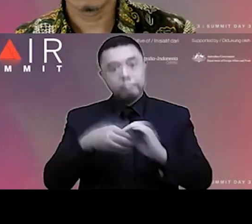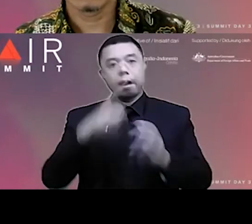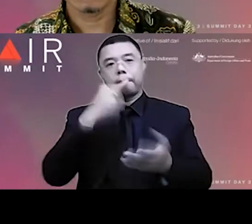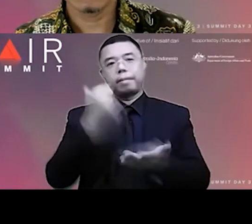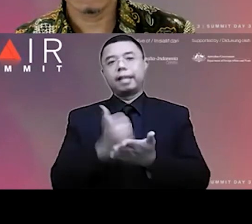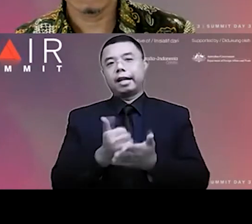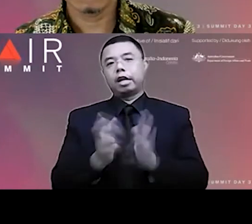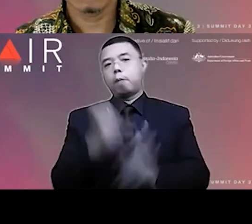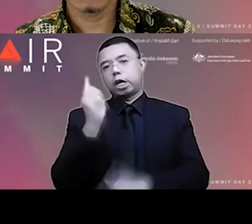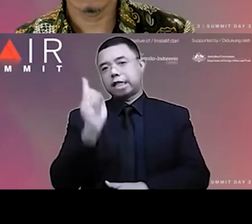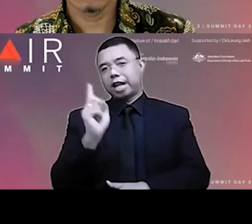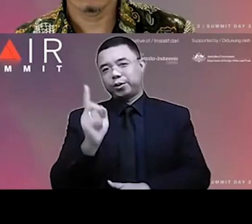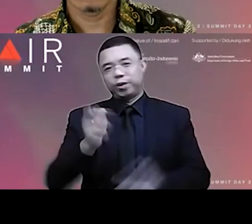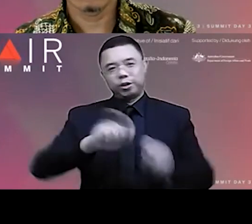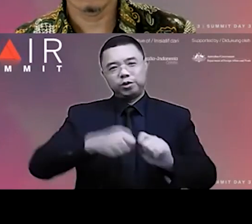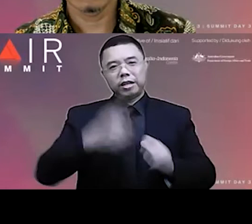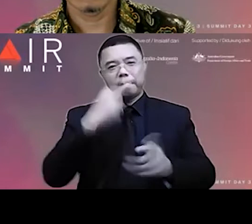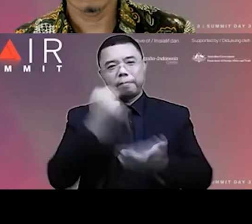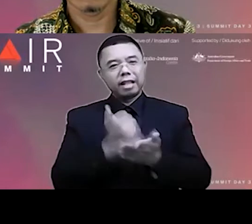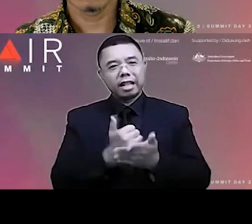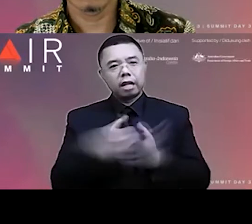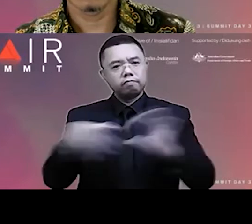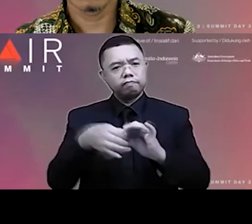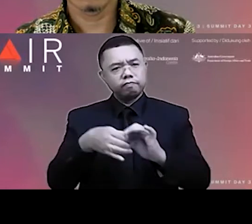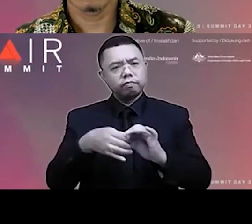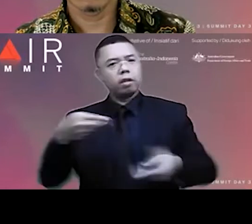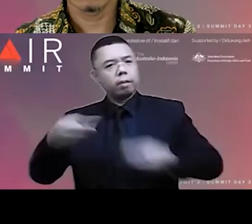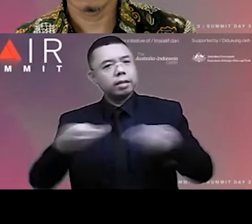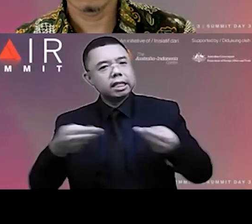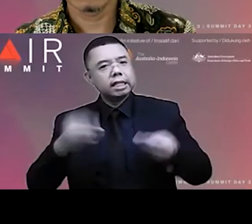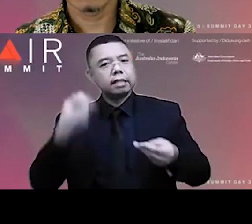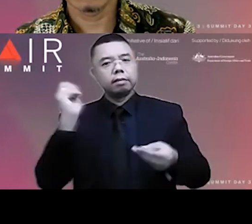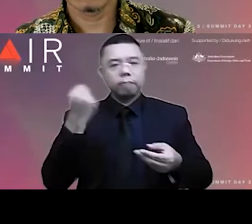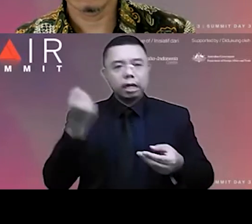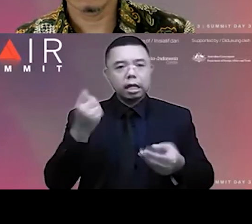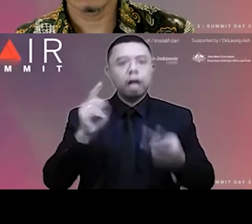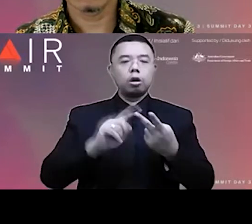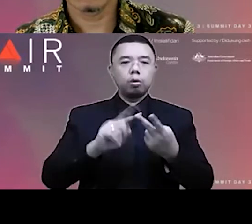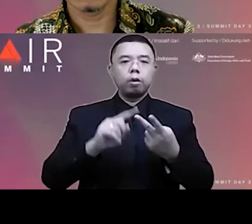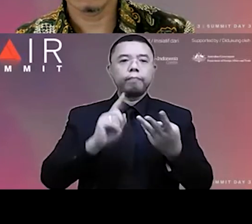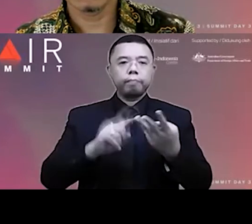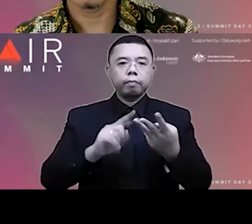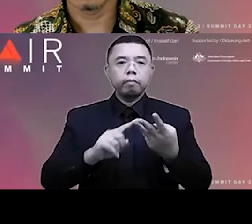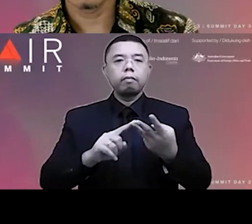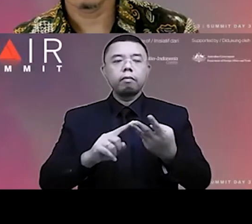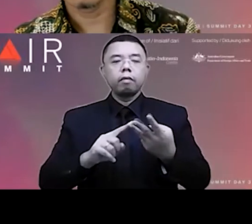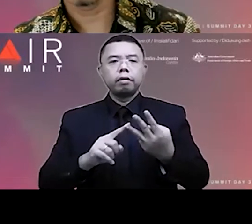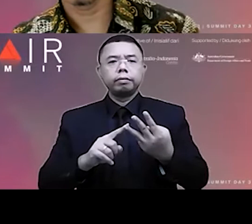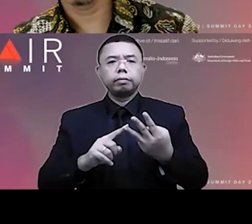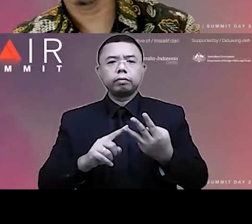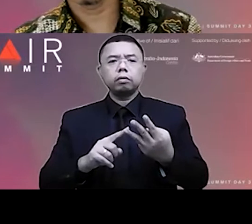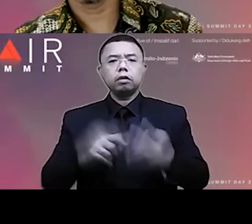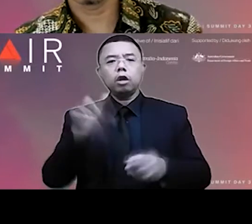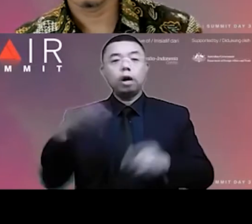the government, as well as the travelers. And with the collaboration, we are able to create a brand